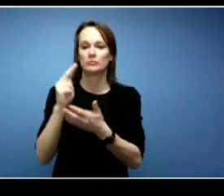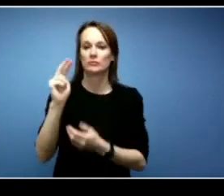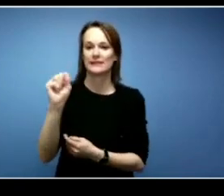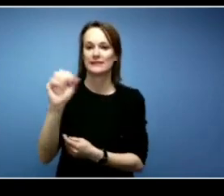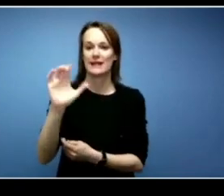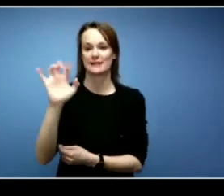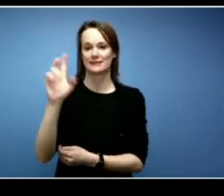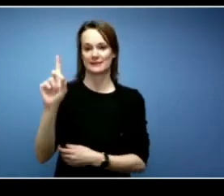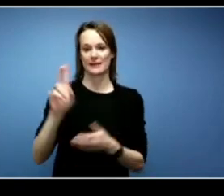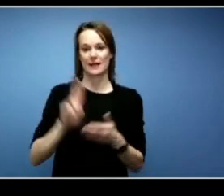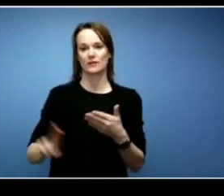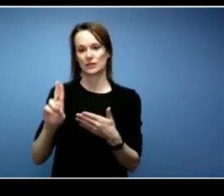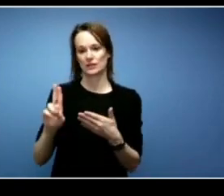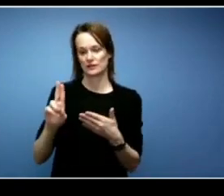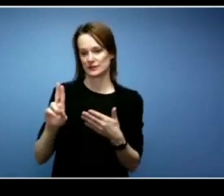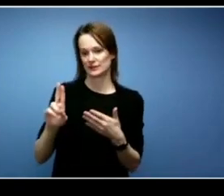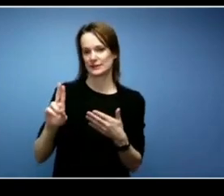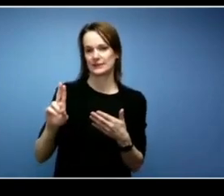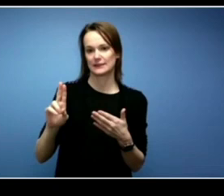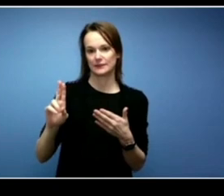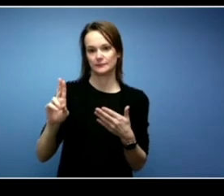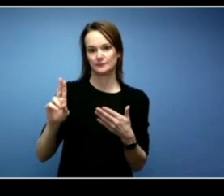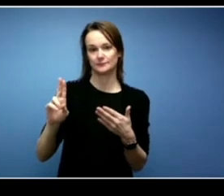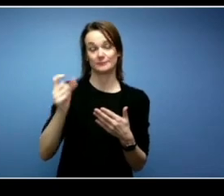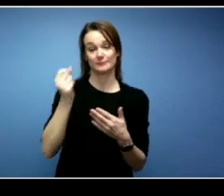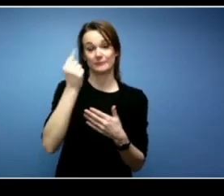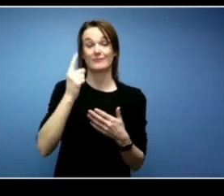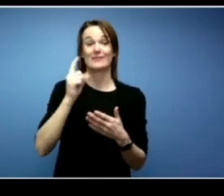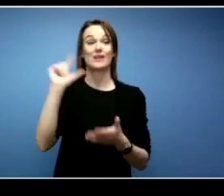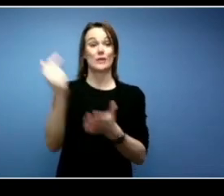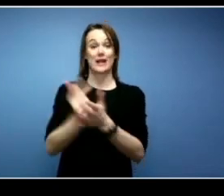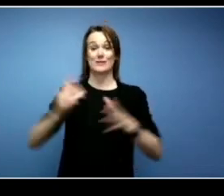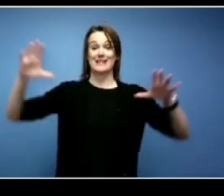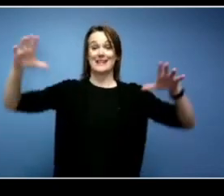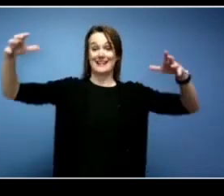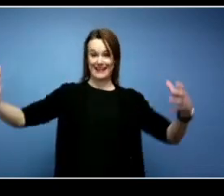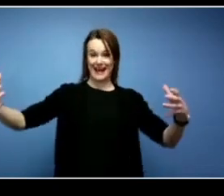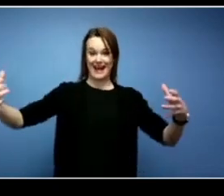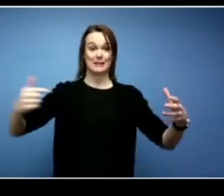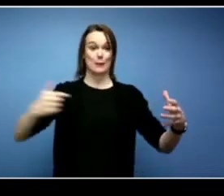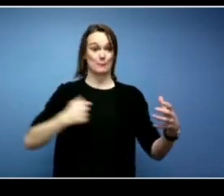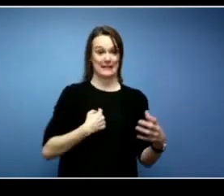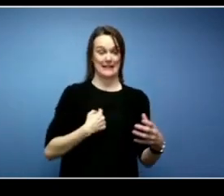University. There was only 2 people of color in my graduating class, actually.